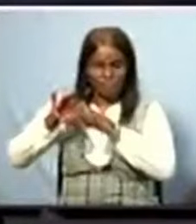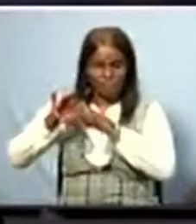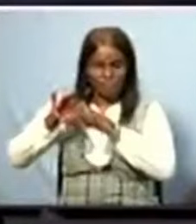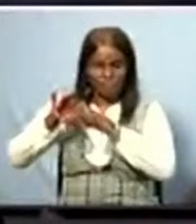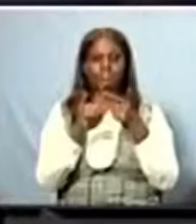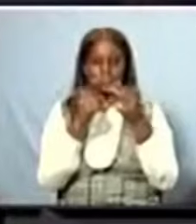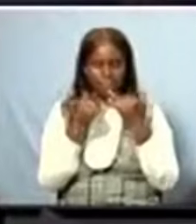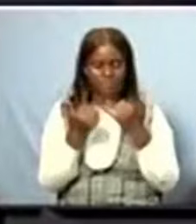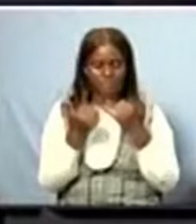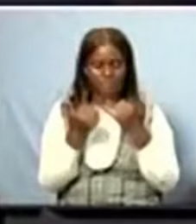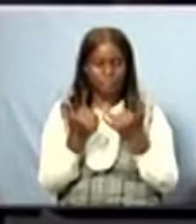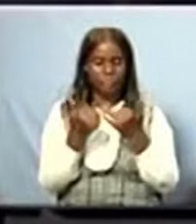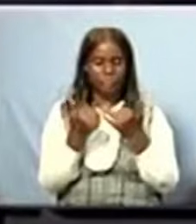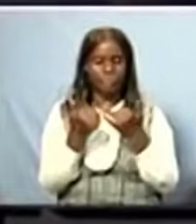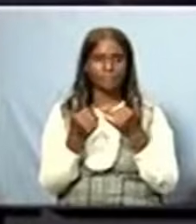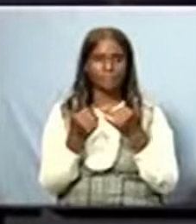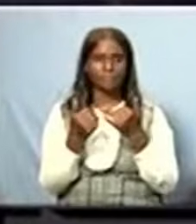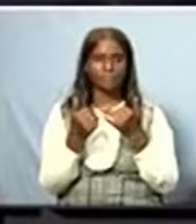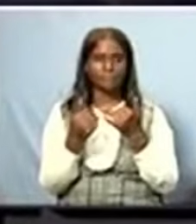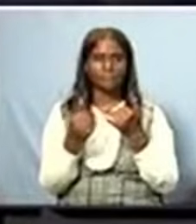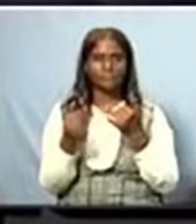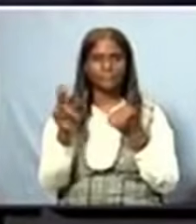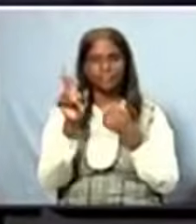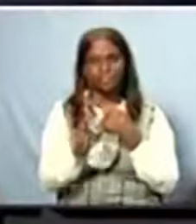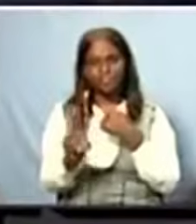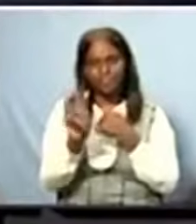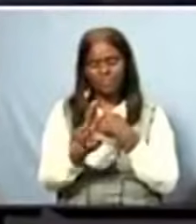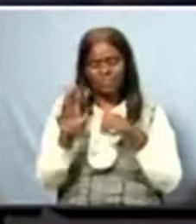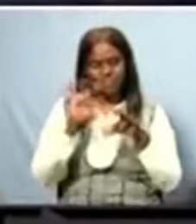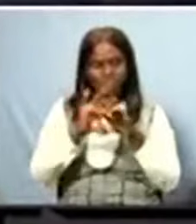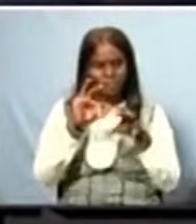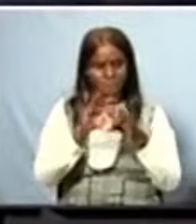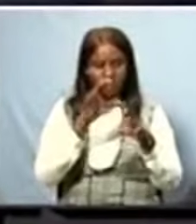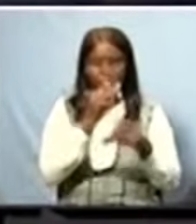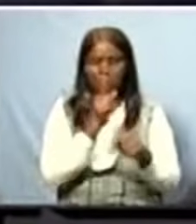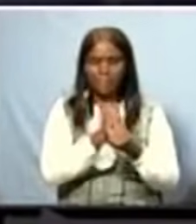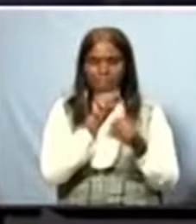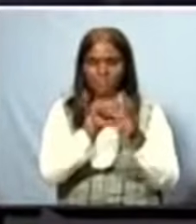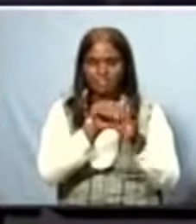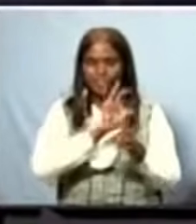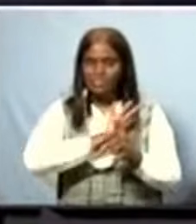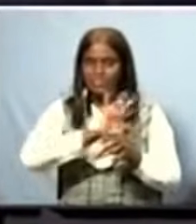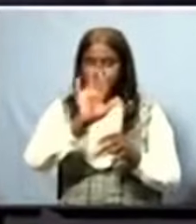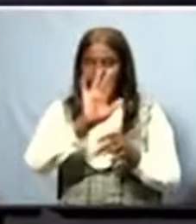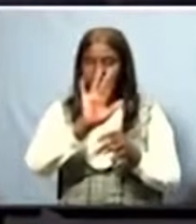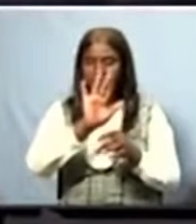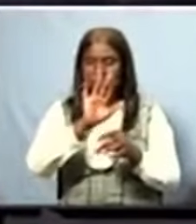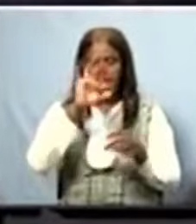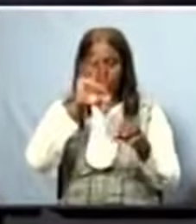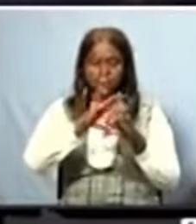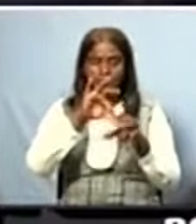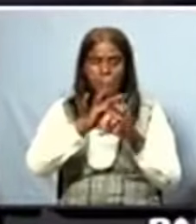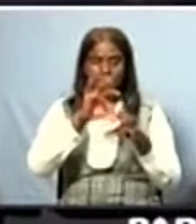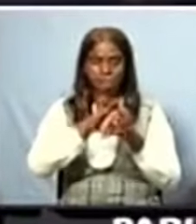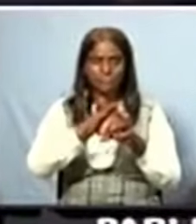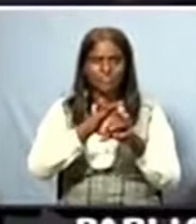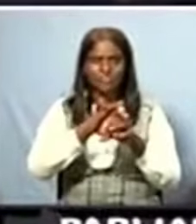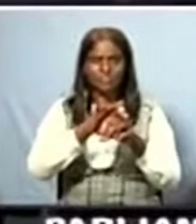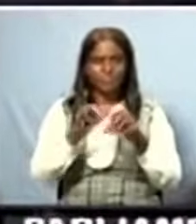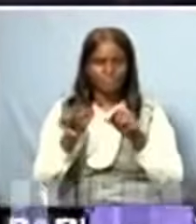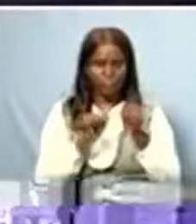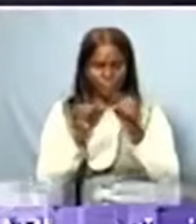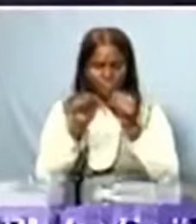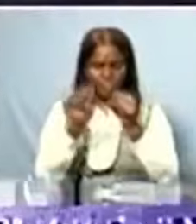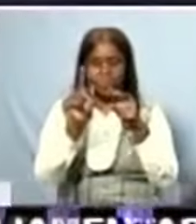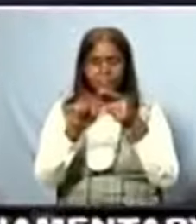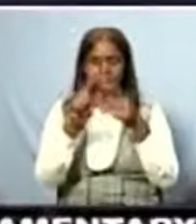but rather to use votes obtained in the existing election system